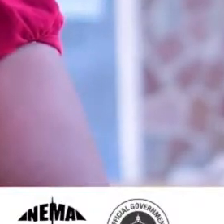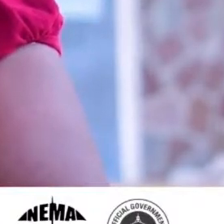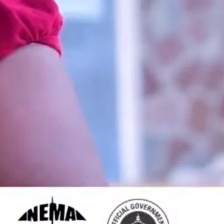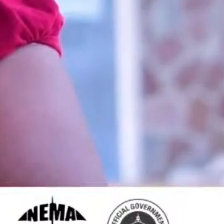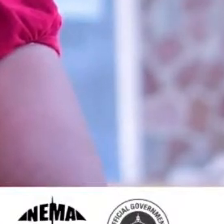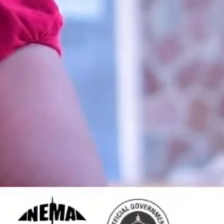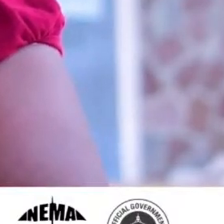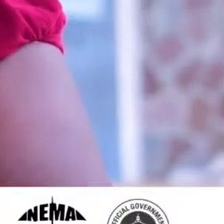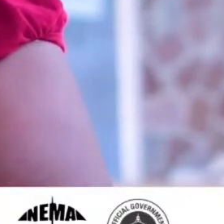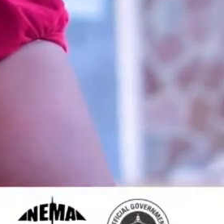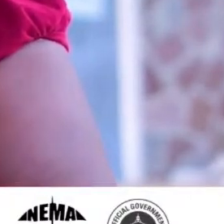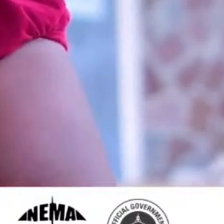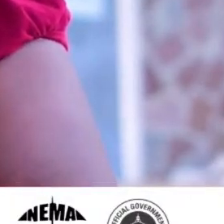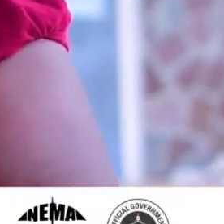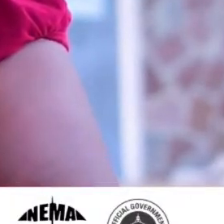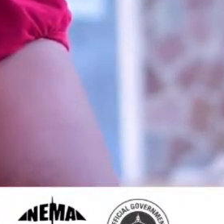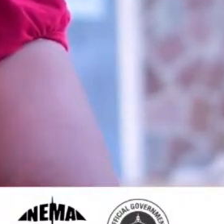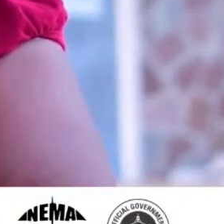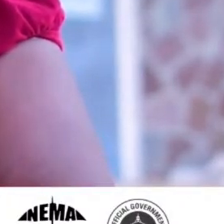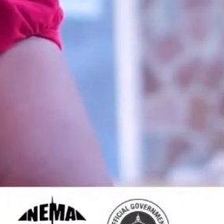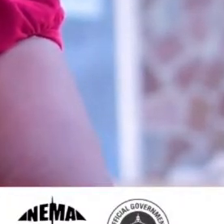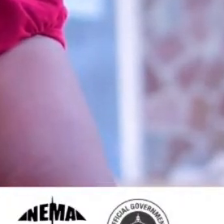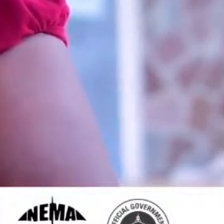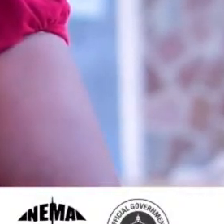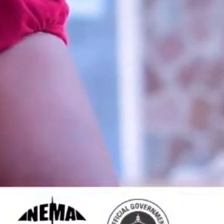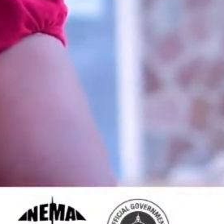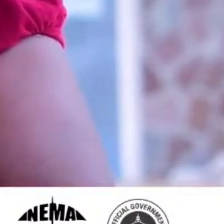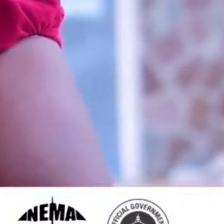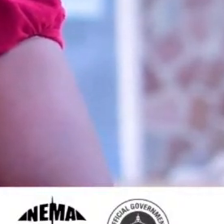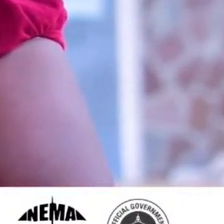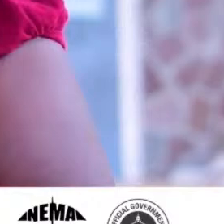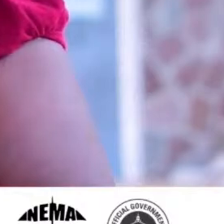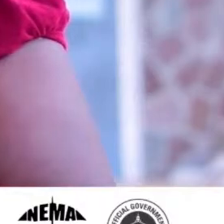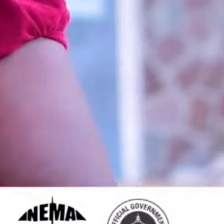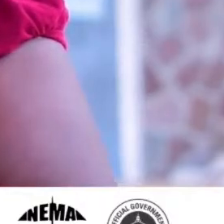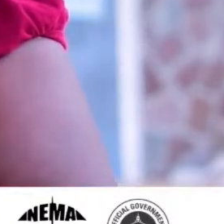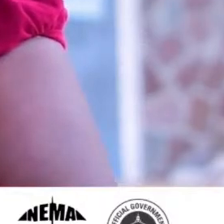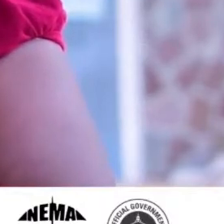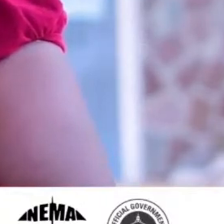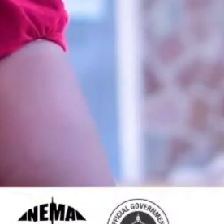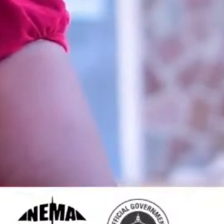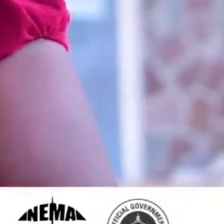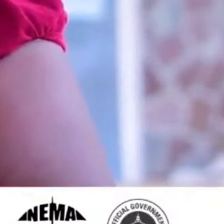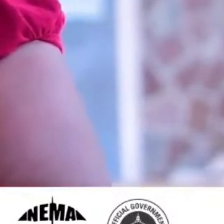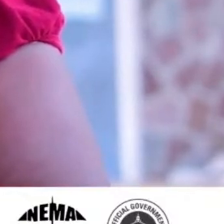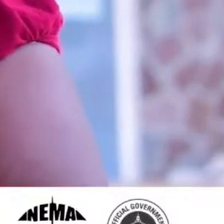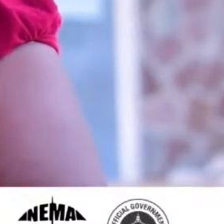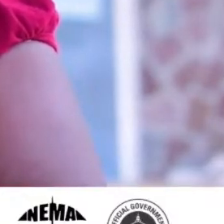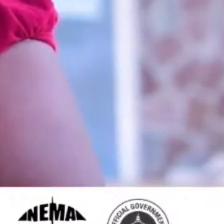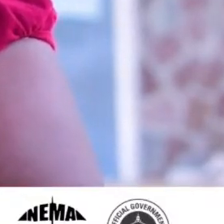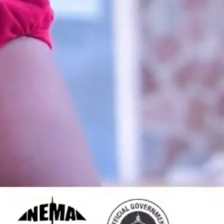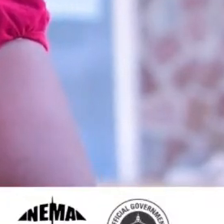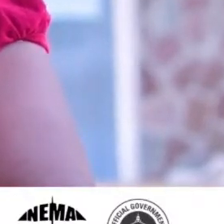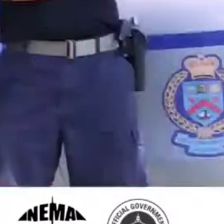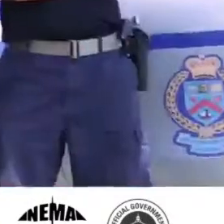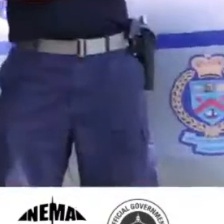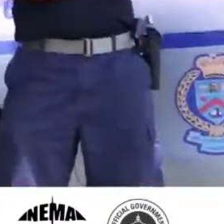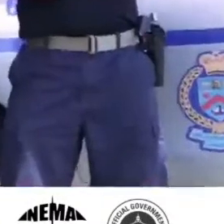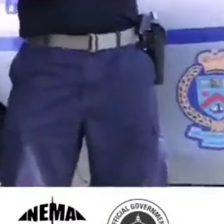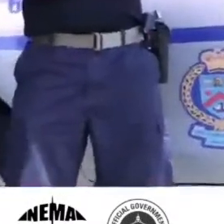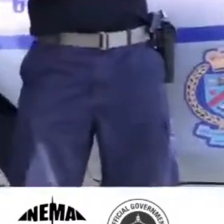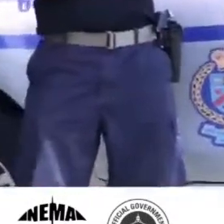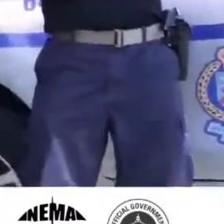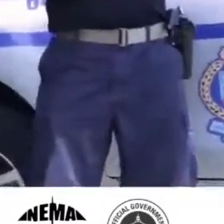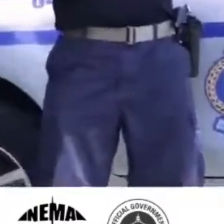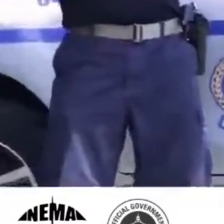out here in the hot sun to keeping the people them from fighting and shoving in the line. And what